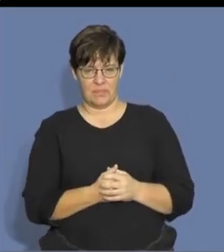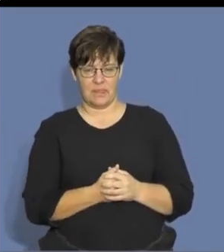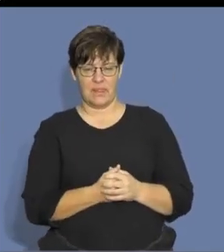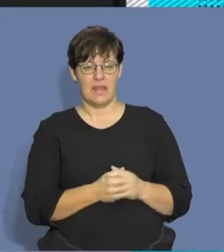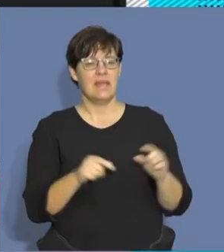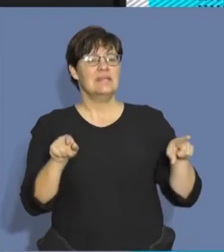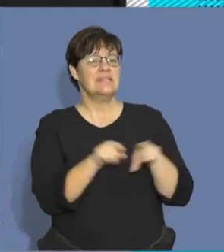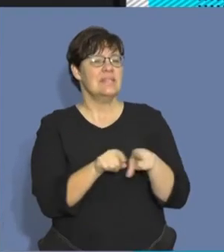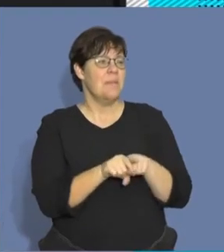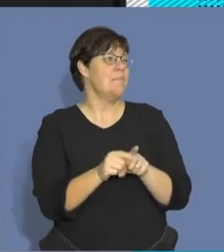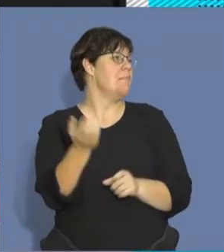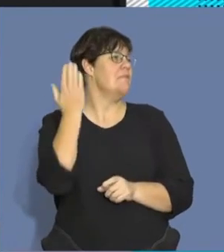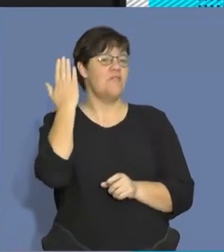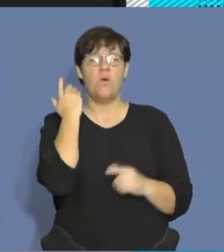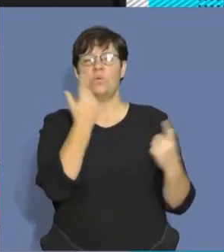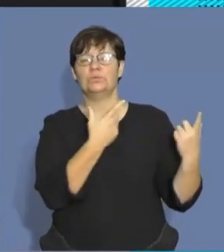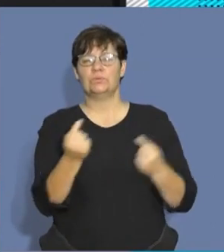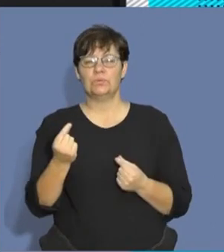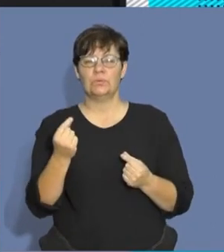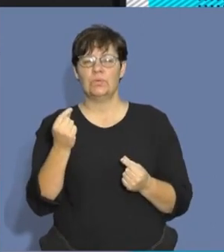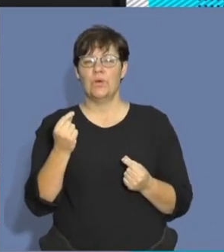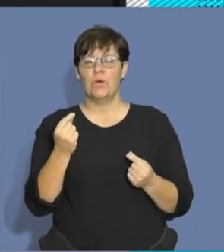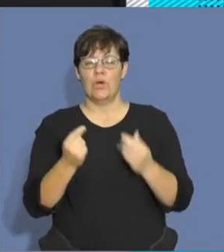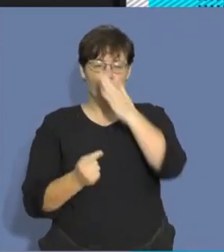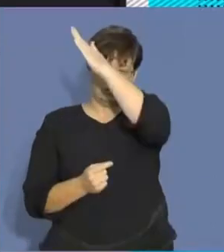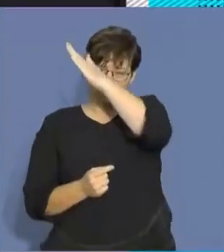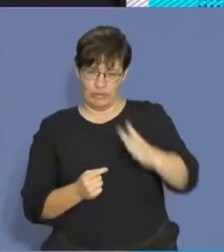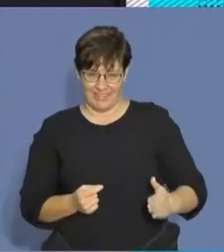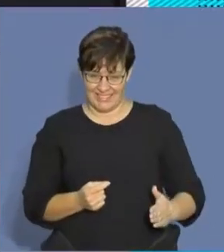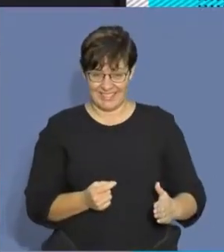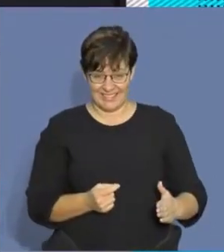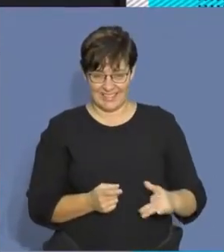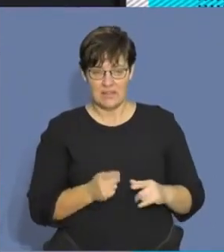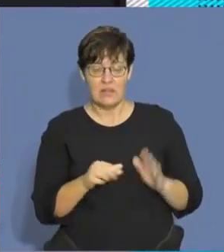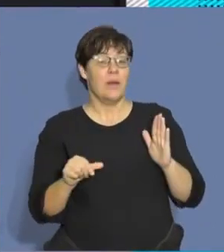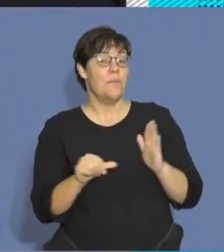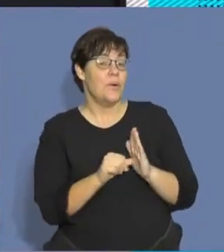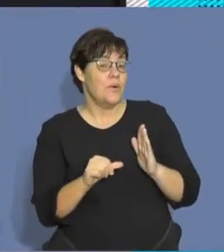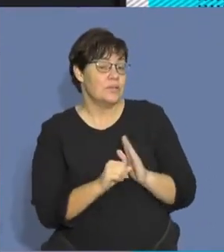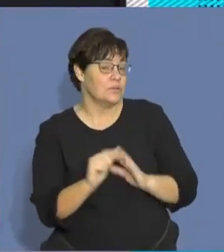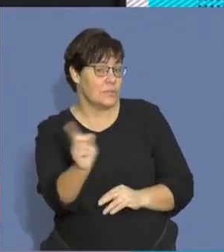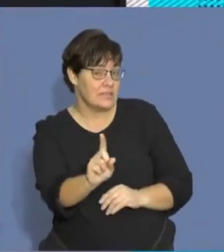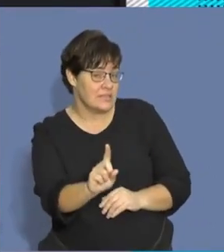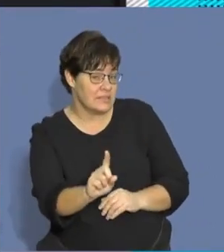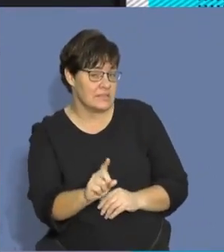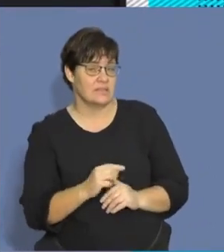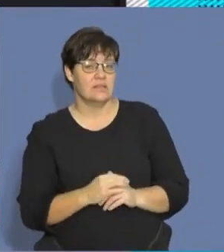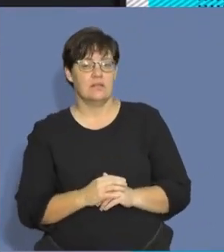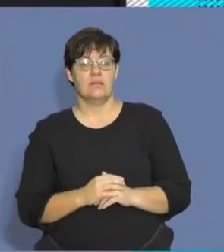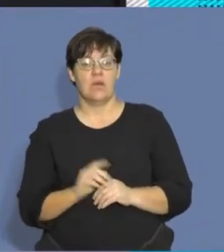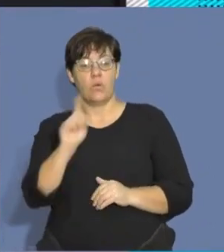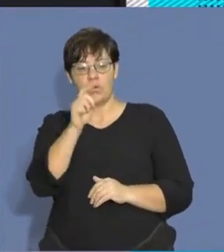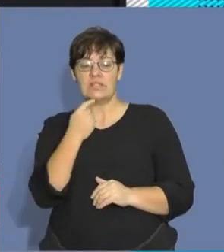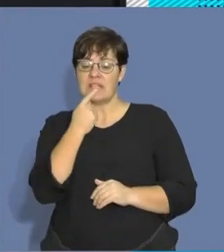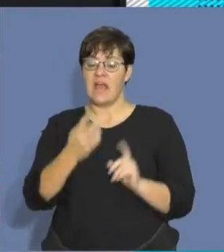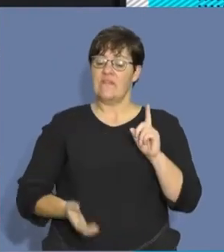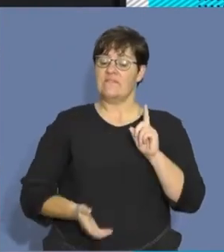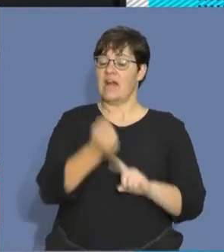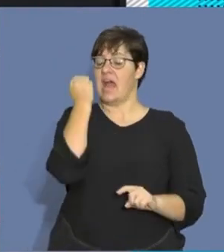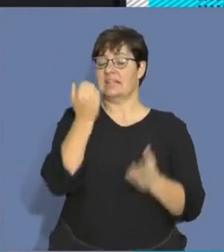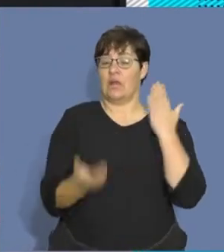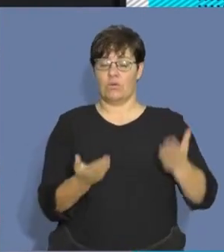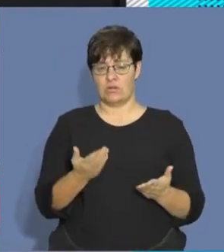when we were talking about our straight lines, what's so important is that every time that we start a question where it says find the